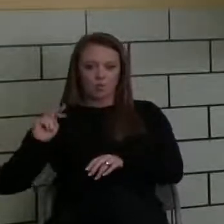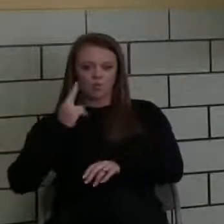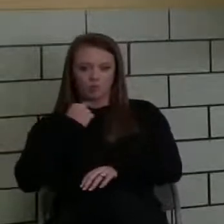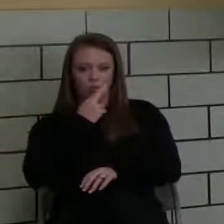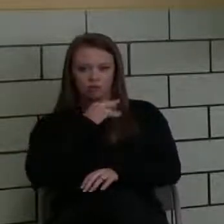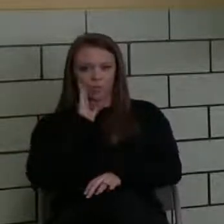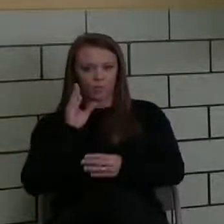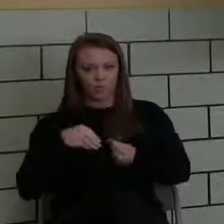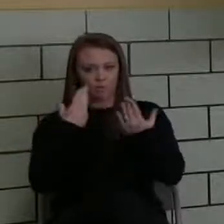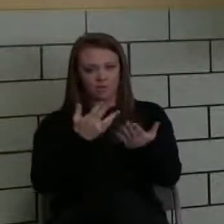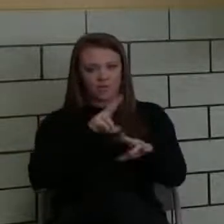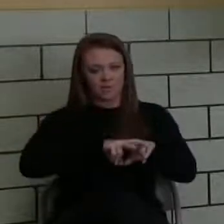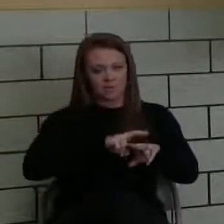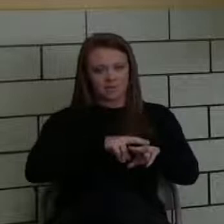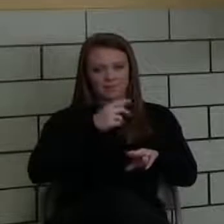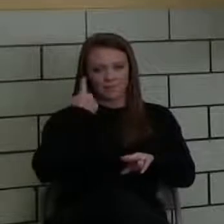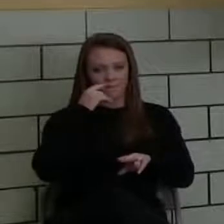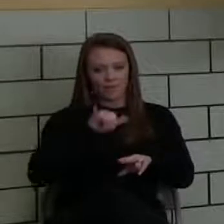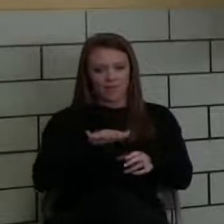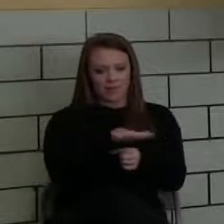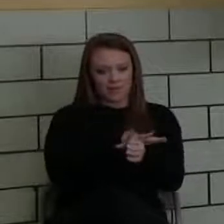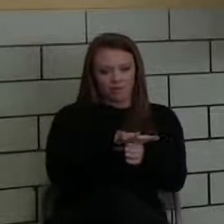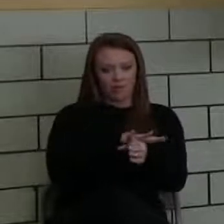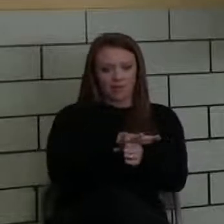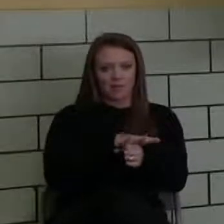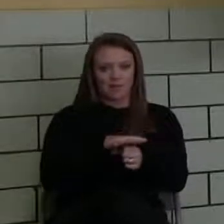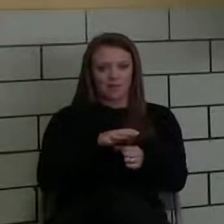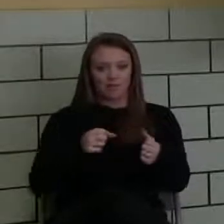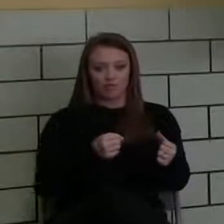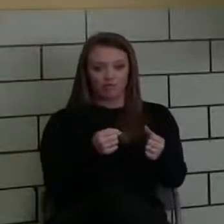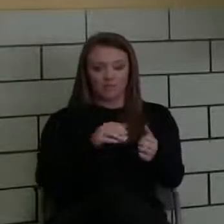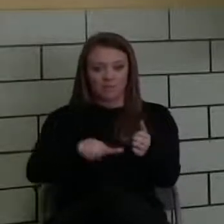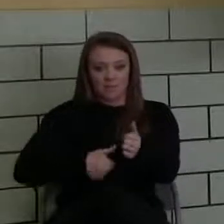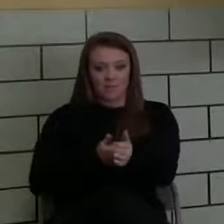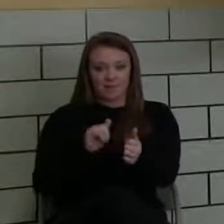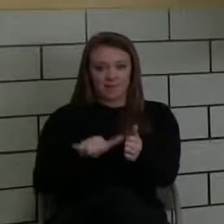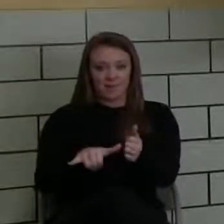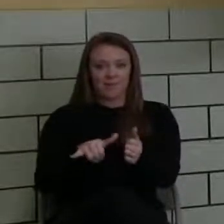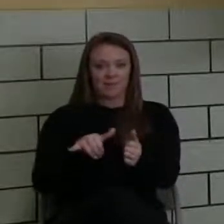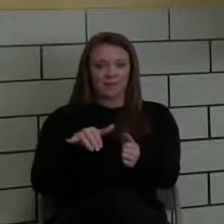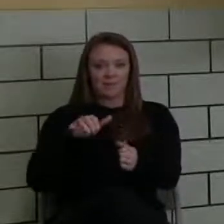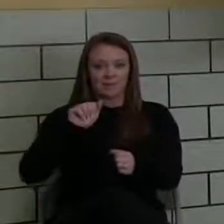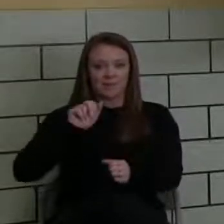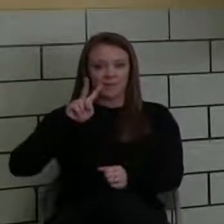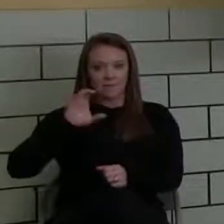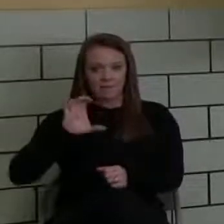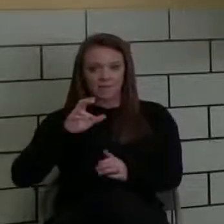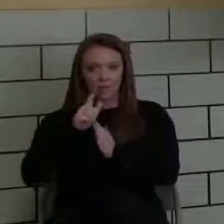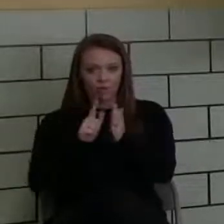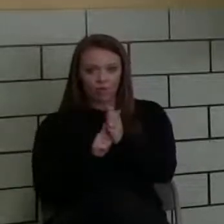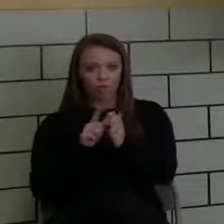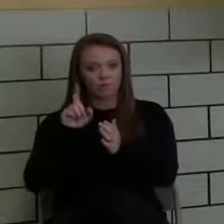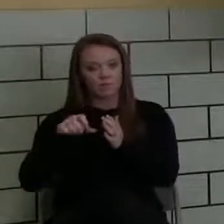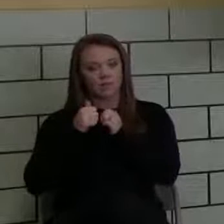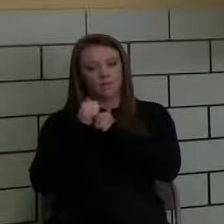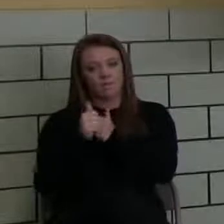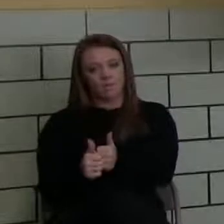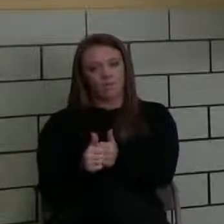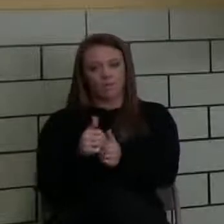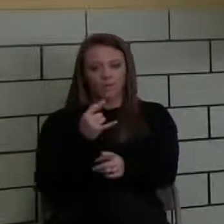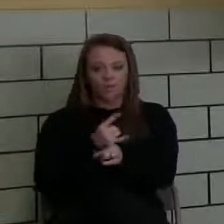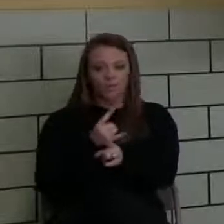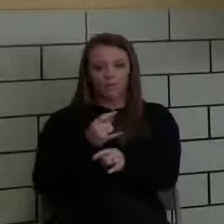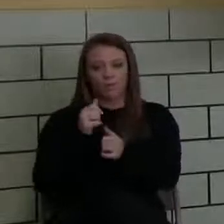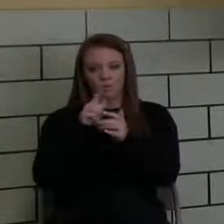city about that, and really the strategy behind that is ABC laws and liquor laws. If the